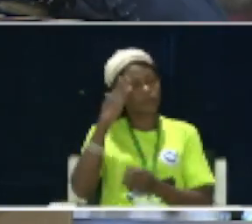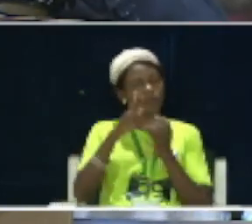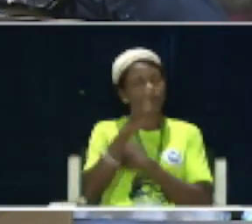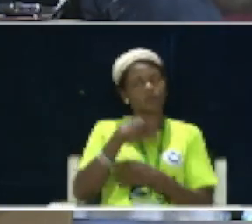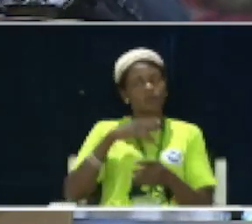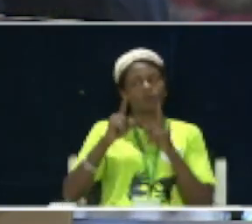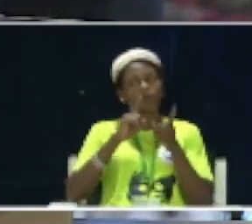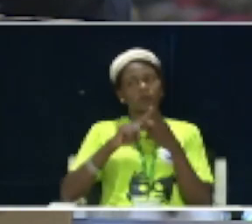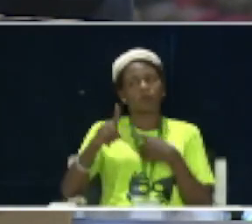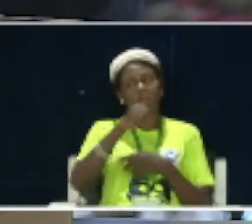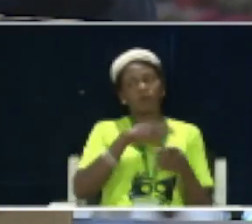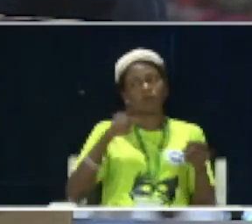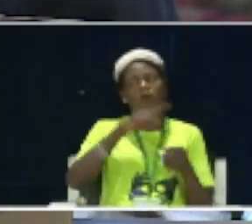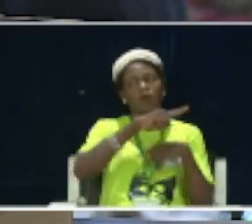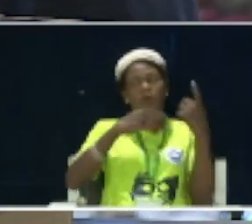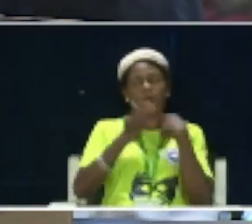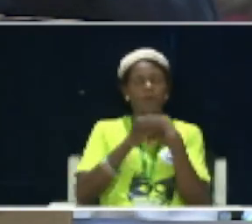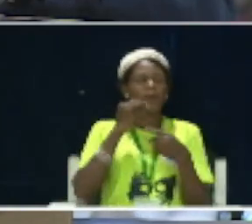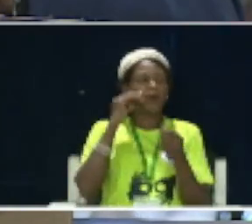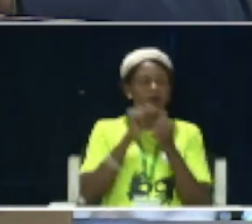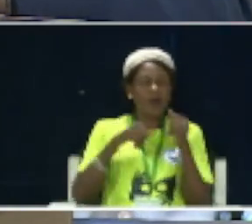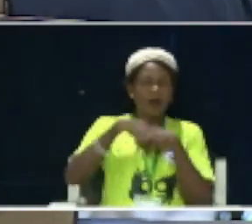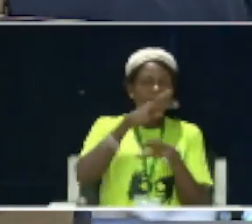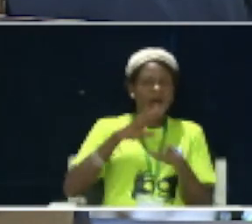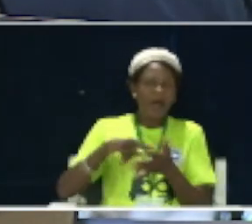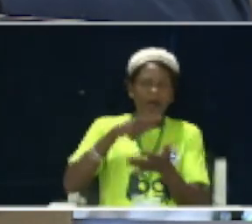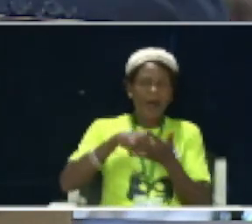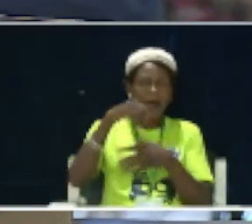you, and you are going home with overflow tonight.